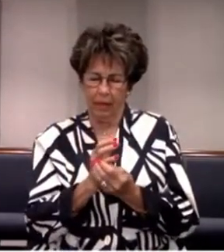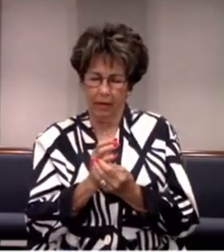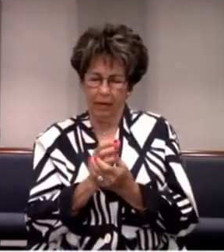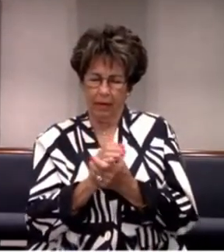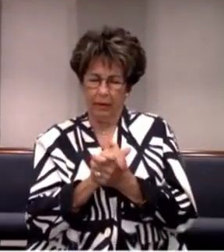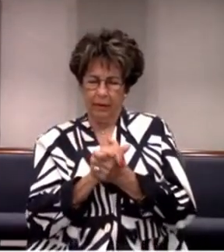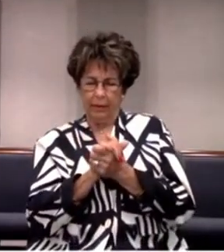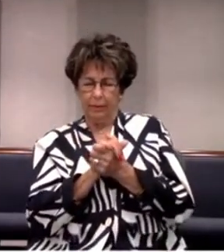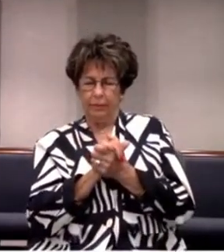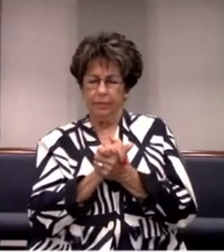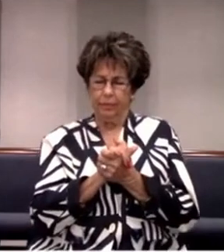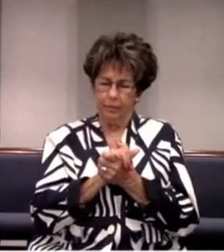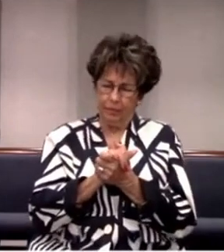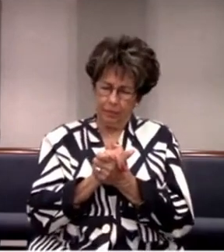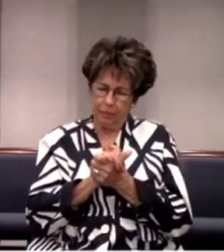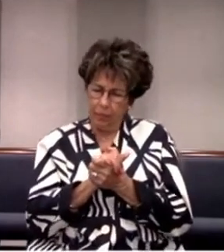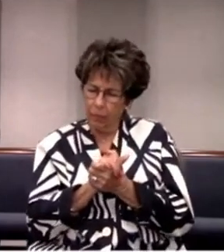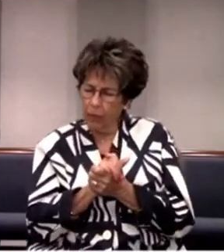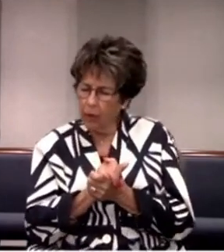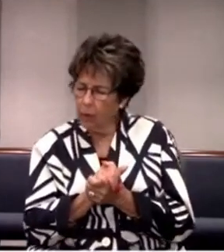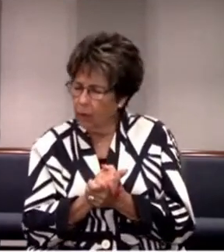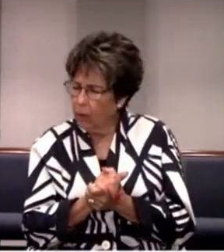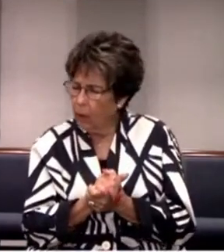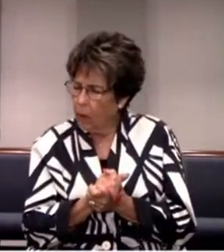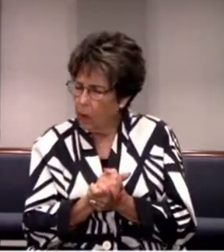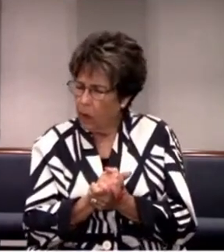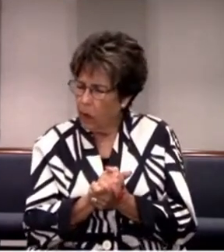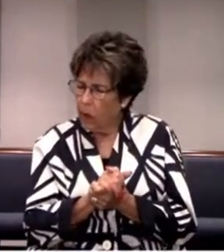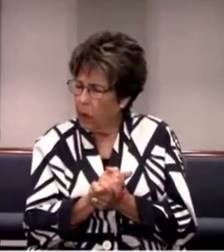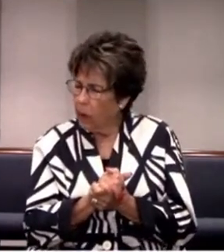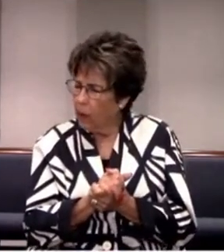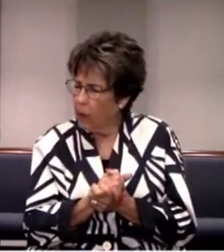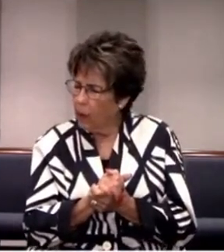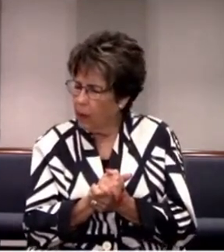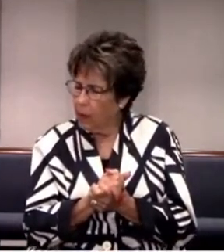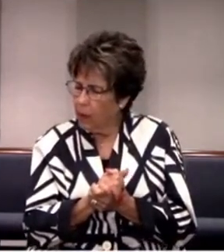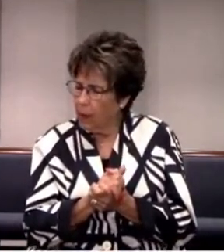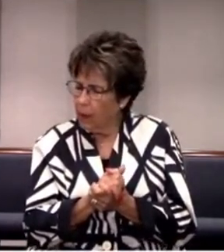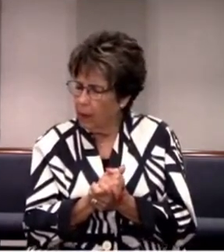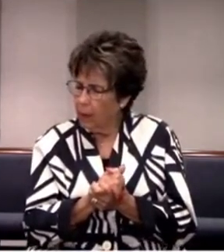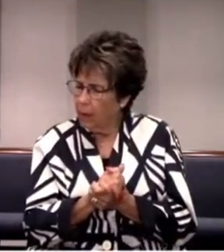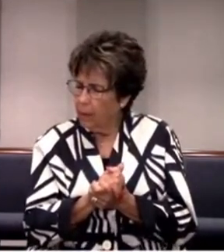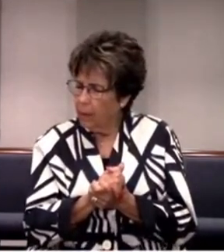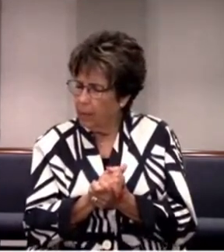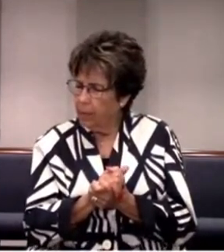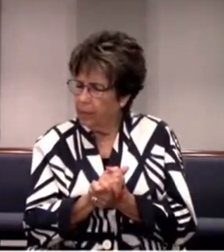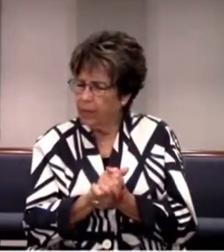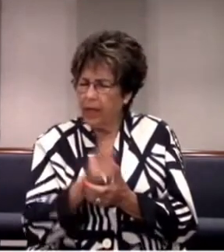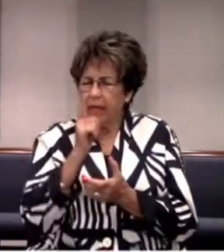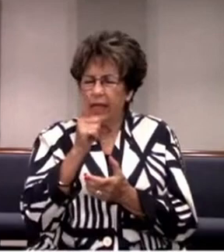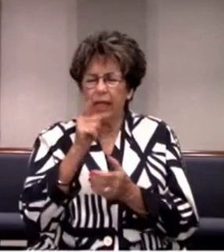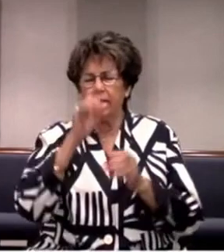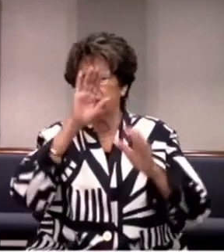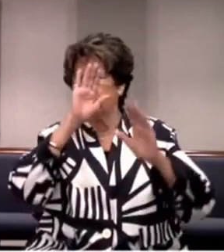to cry, we need to weep, we need to grieve, you're the great